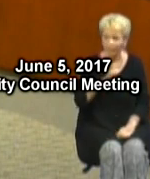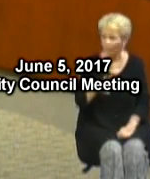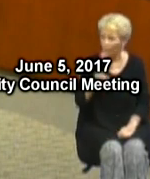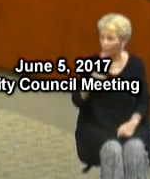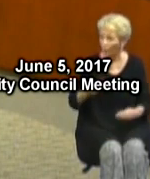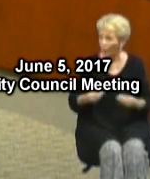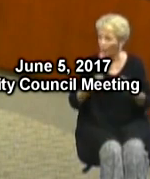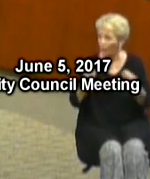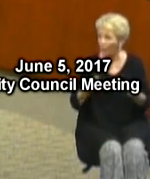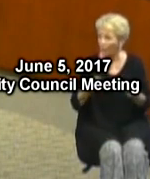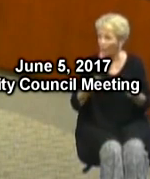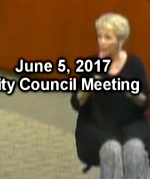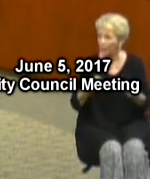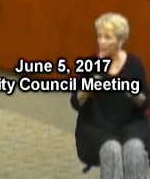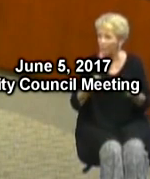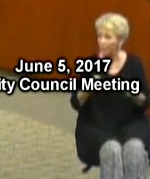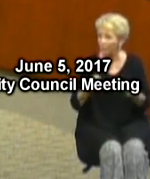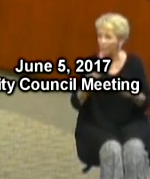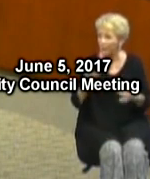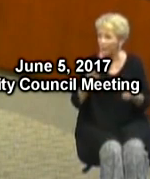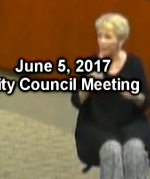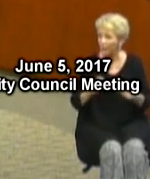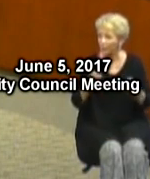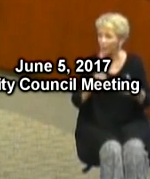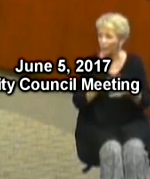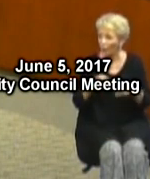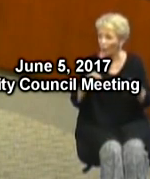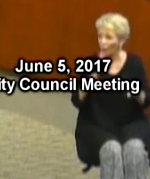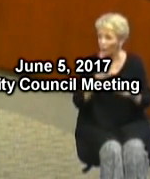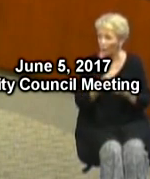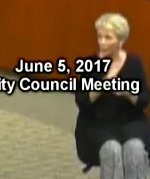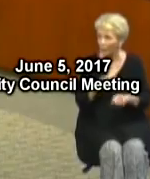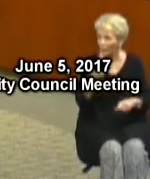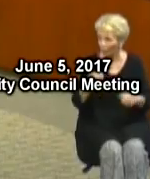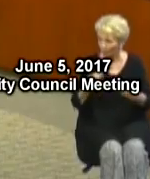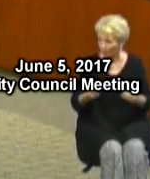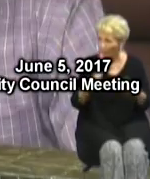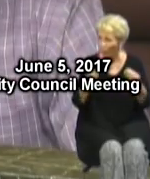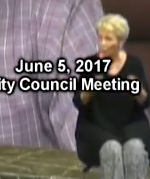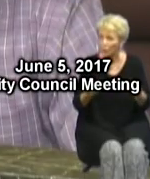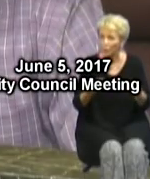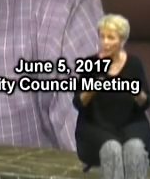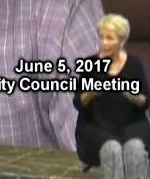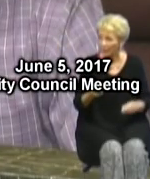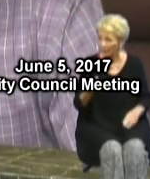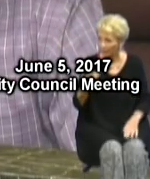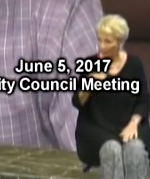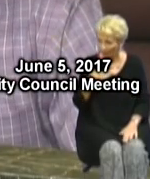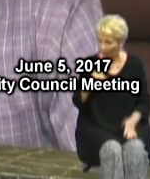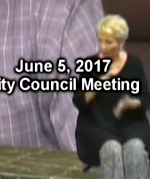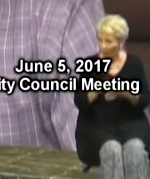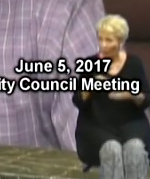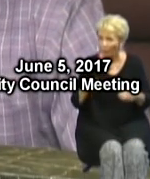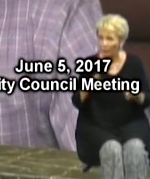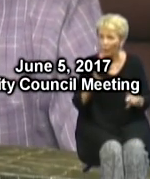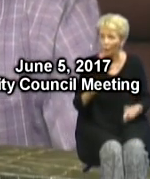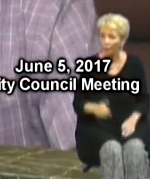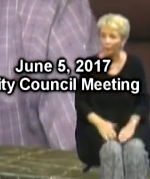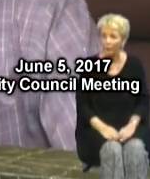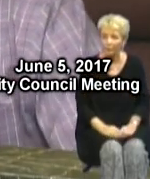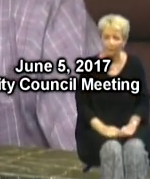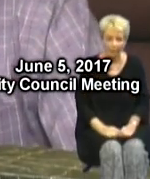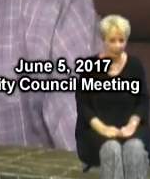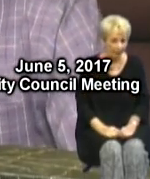motion. if given the opportunity to make another motion. You have that opportunity. Sure.